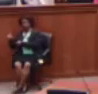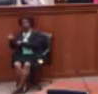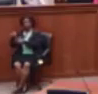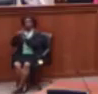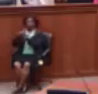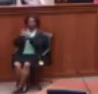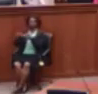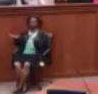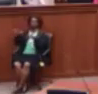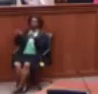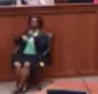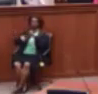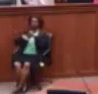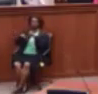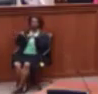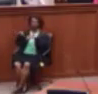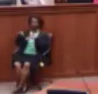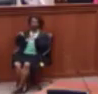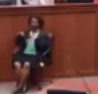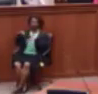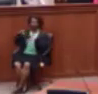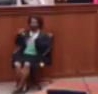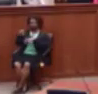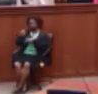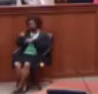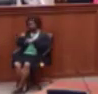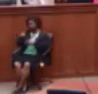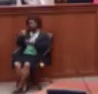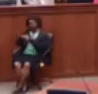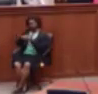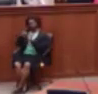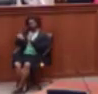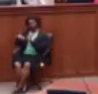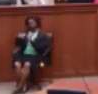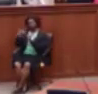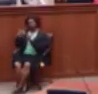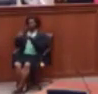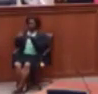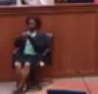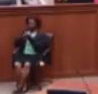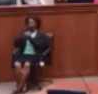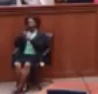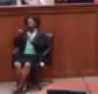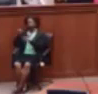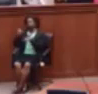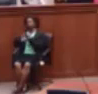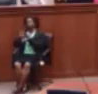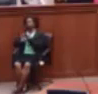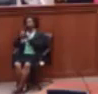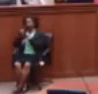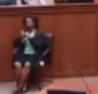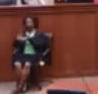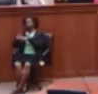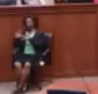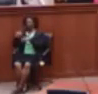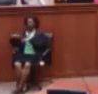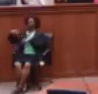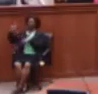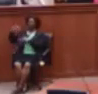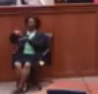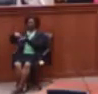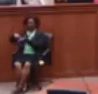basic credential, which means it has been endorsed by the Workforce Investment Council as a high-wage, high-demand credential. And then we have